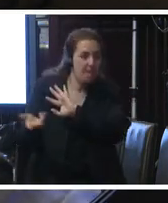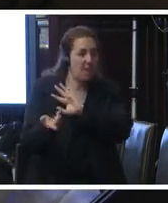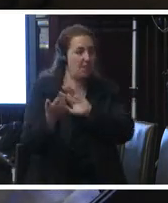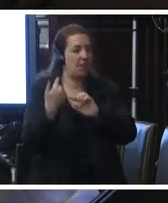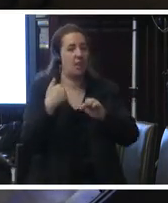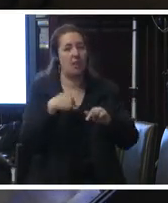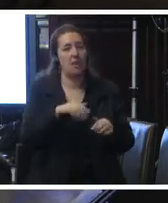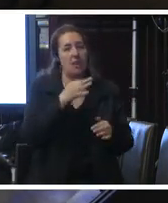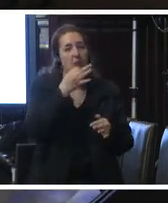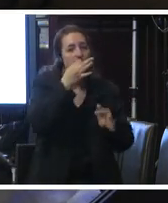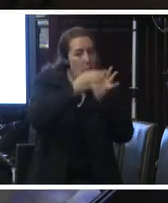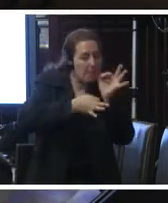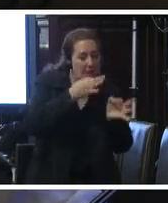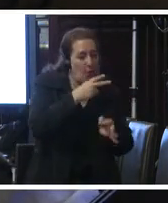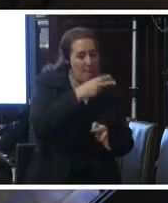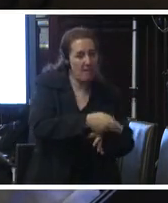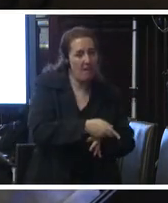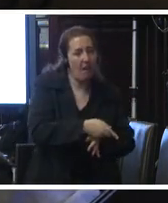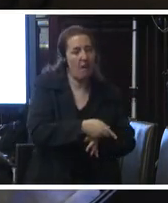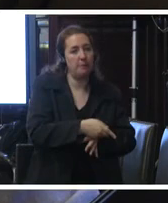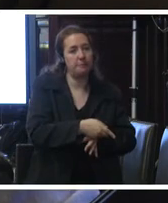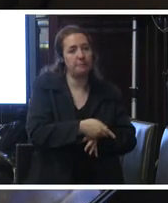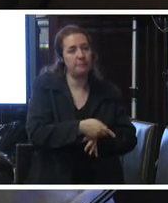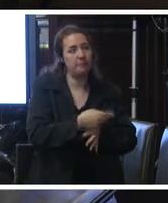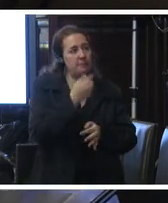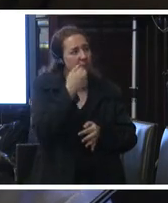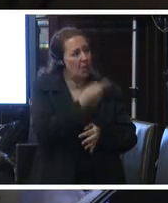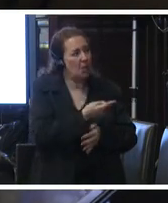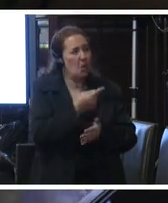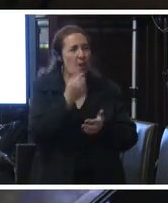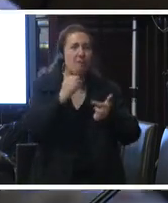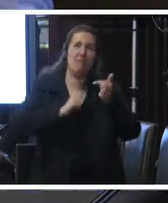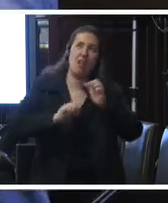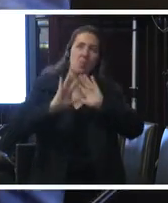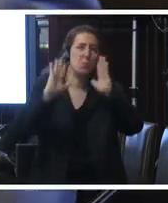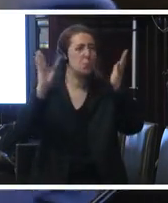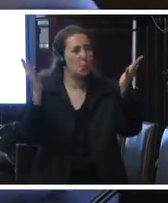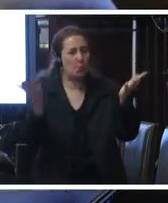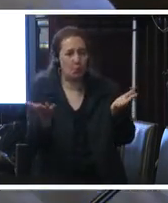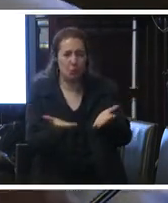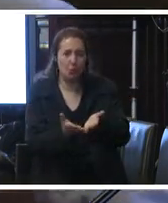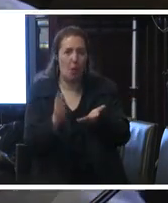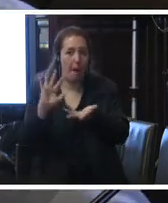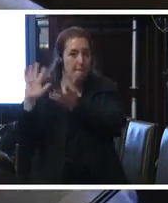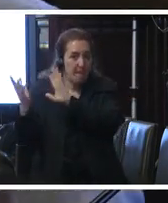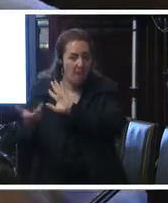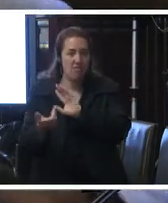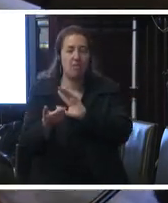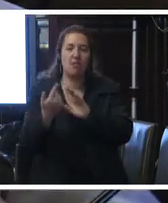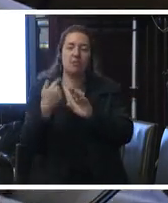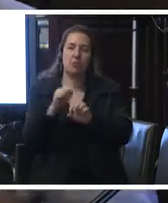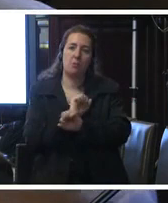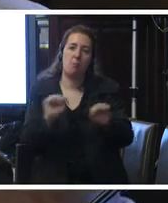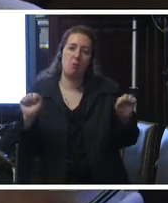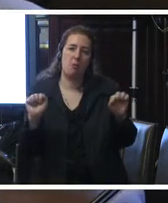being damaged in our world and the environment around us, we might all end up with lizard skins or something